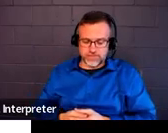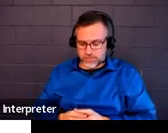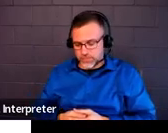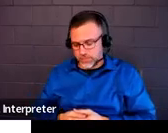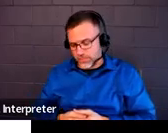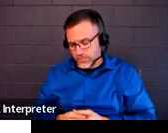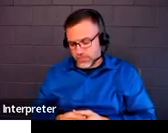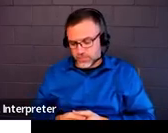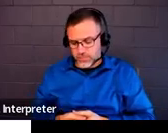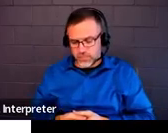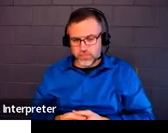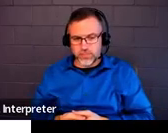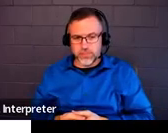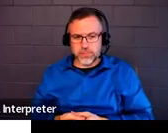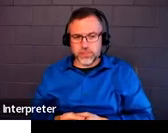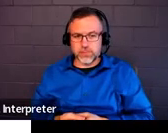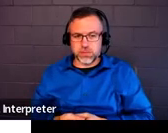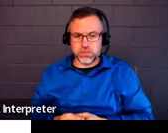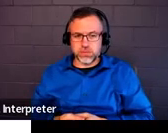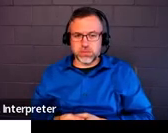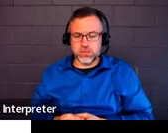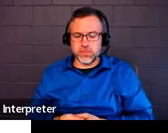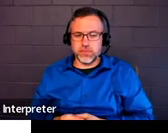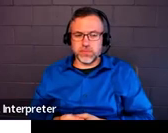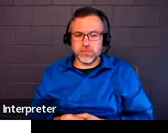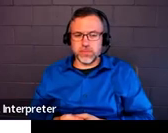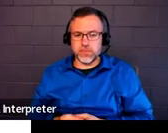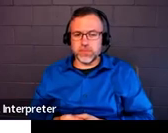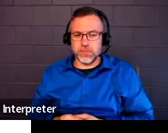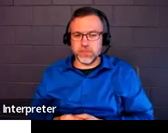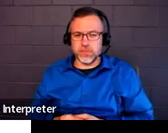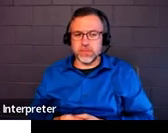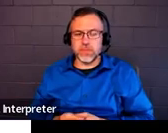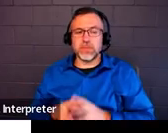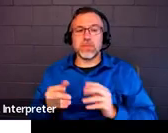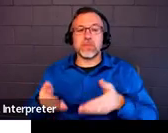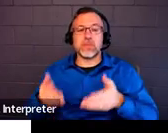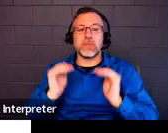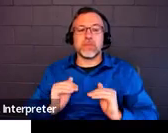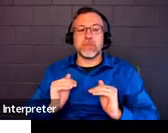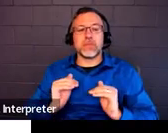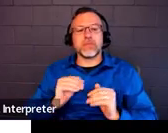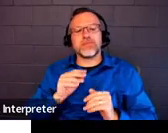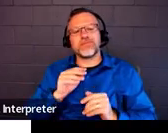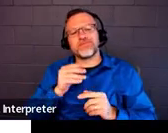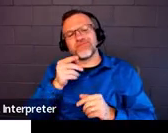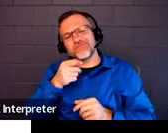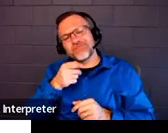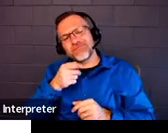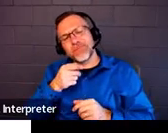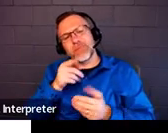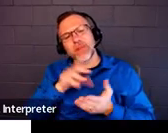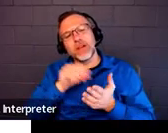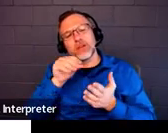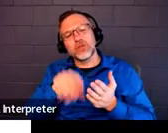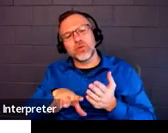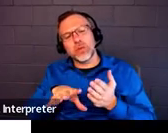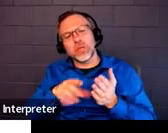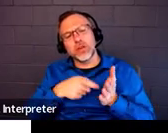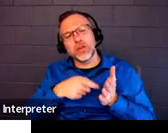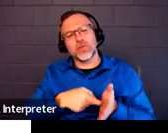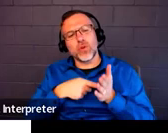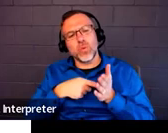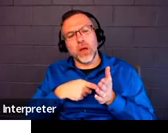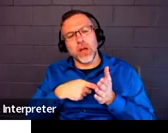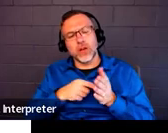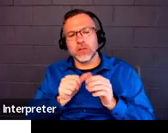So the next question is about the student requiring extensive, direct,